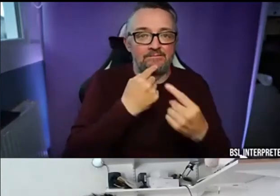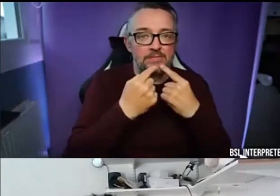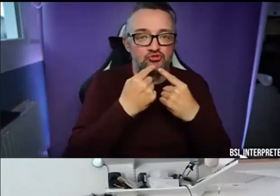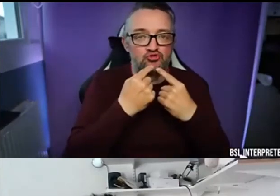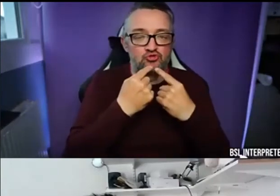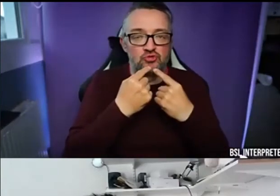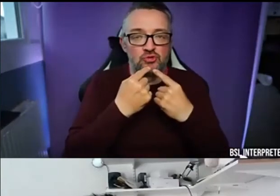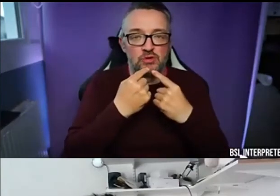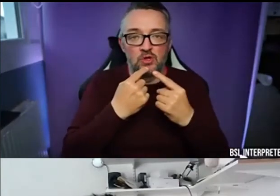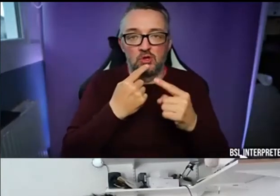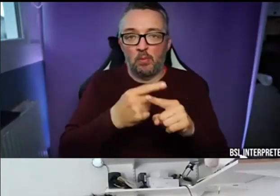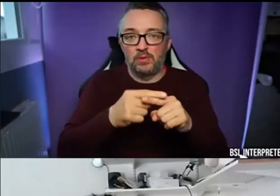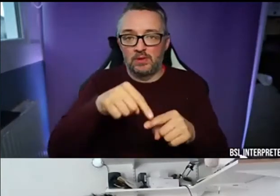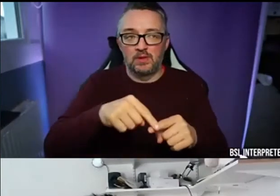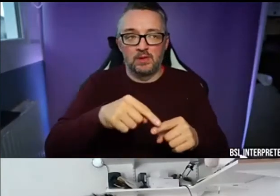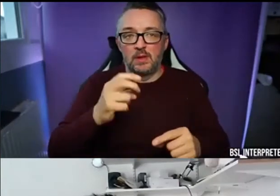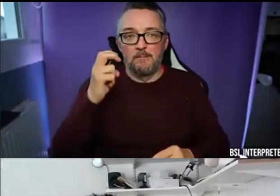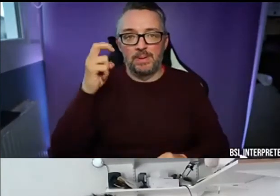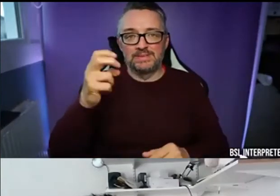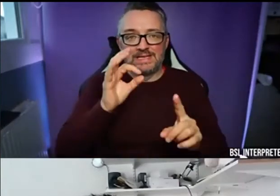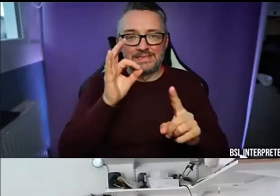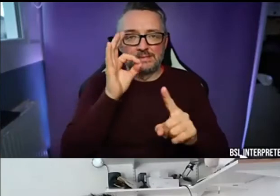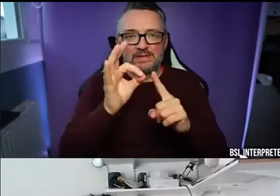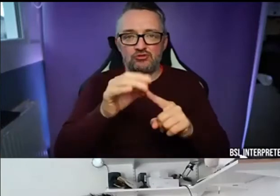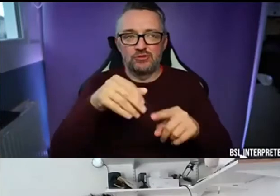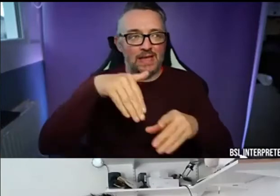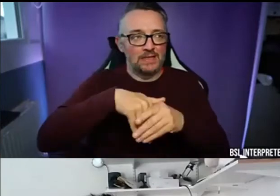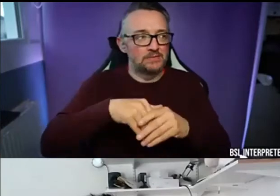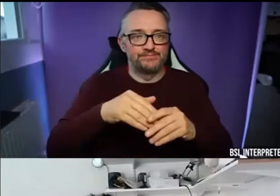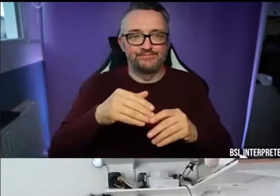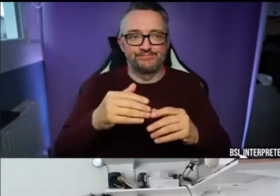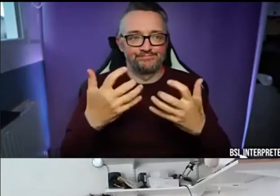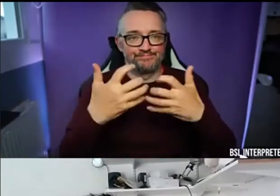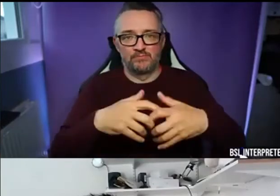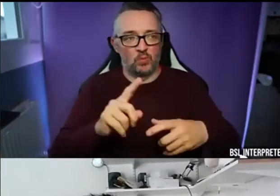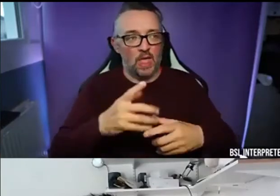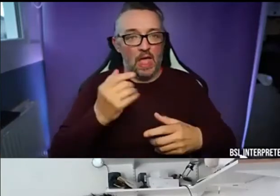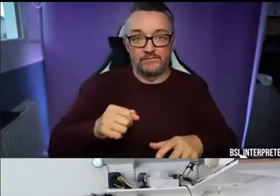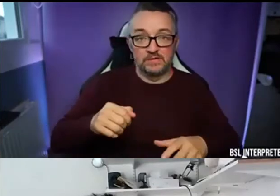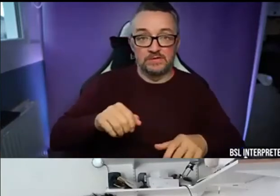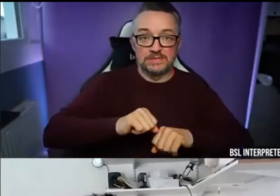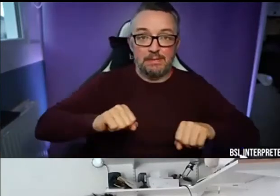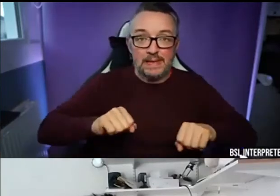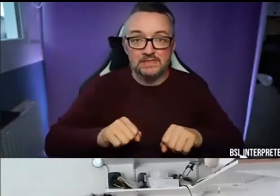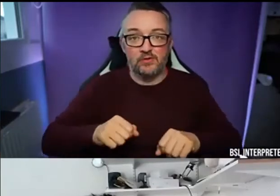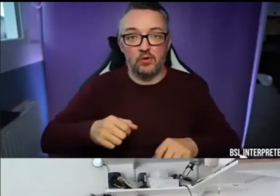the actual specifications of the buses there. And one of our